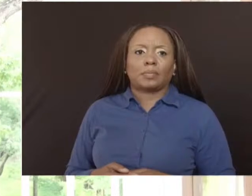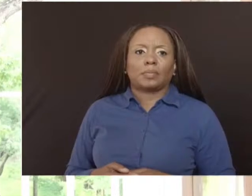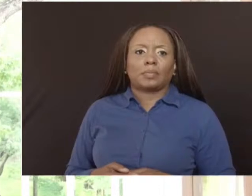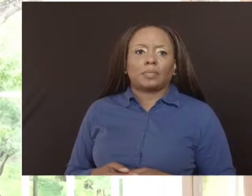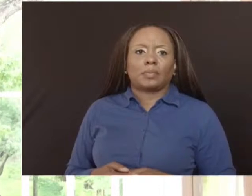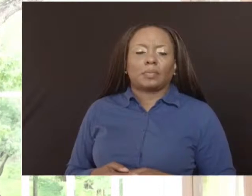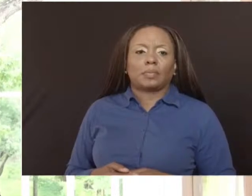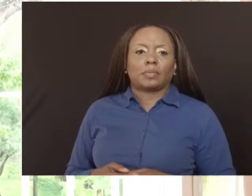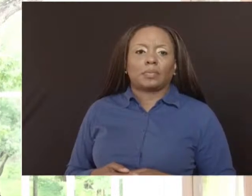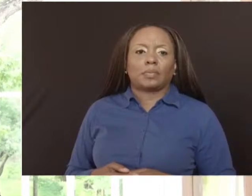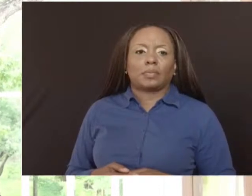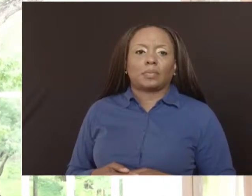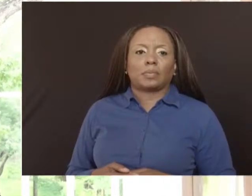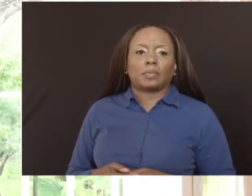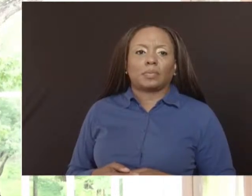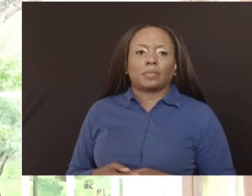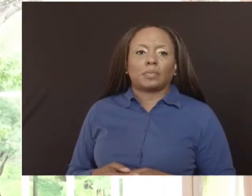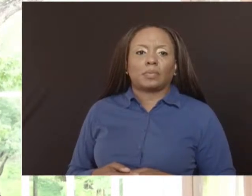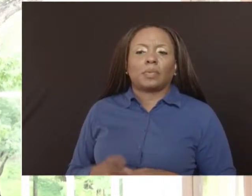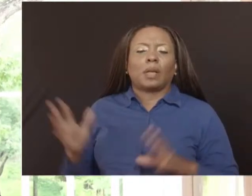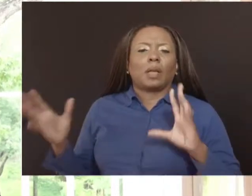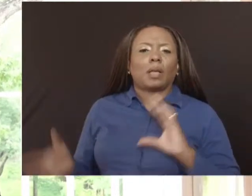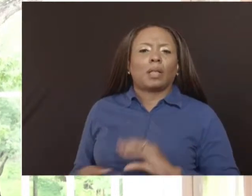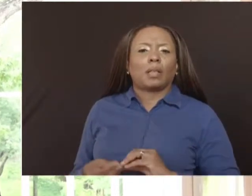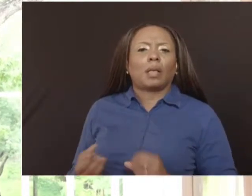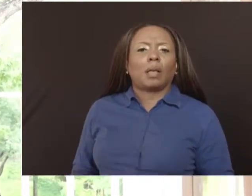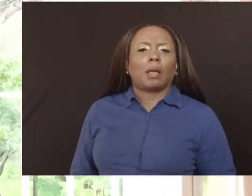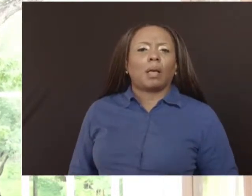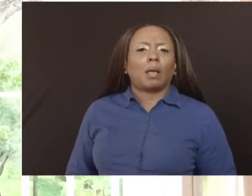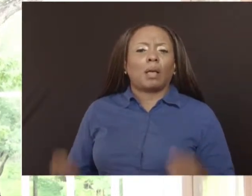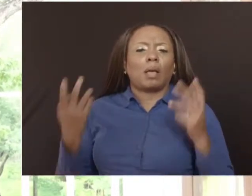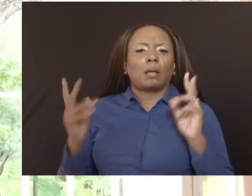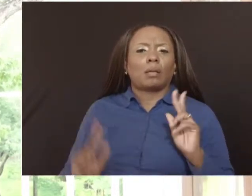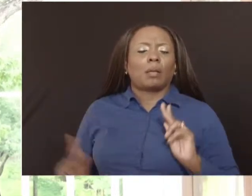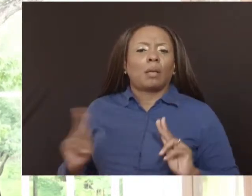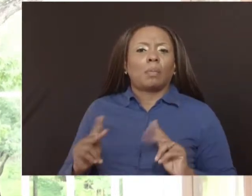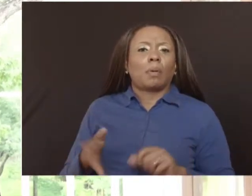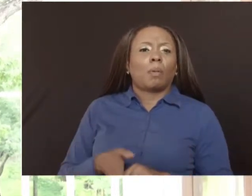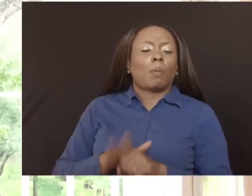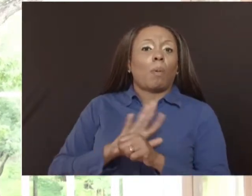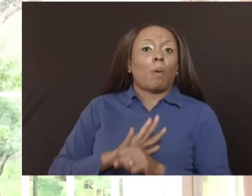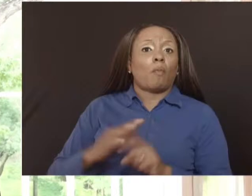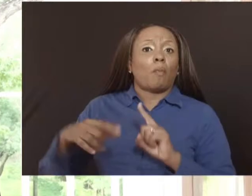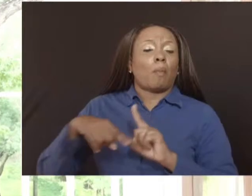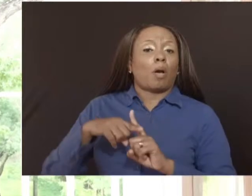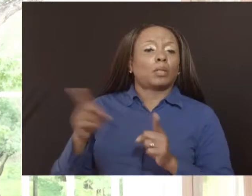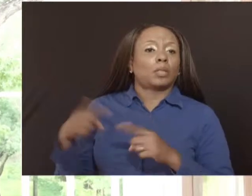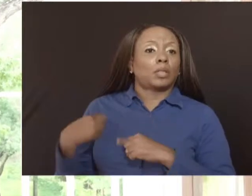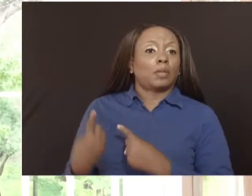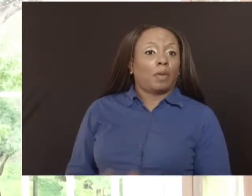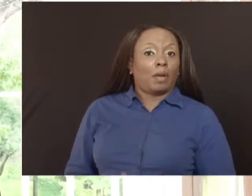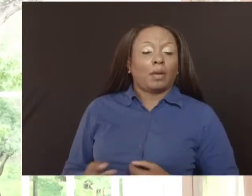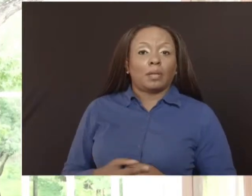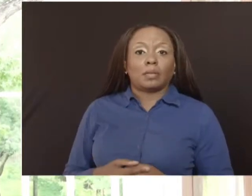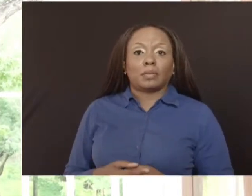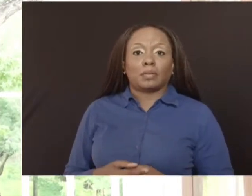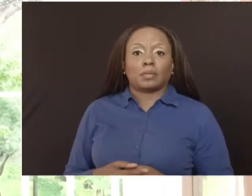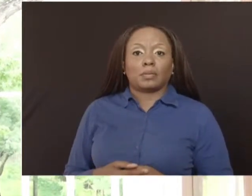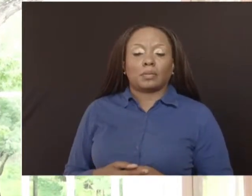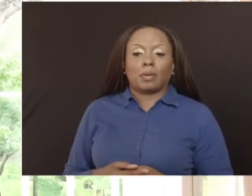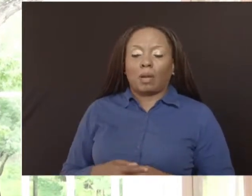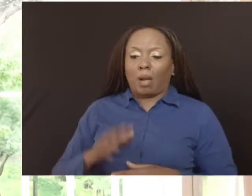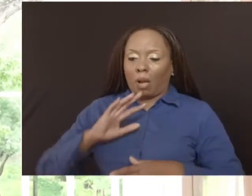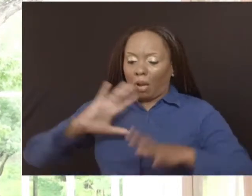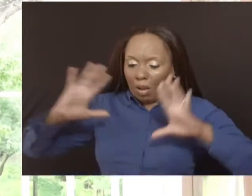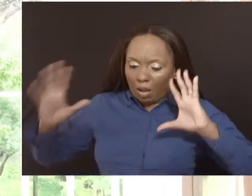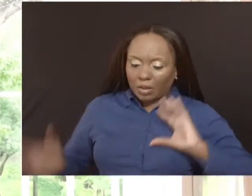many people have we confirmed as being COVID positive in this country so far, when you